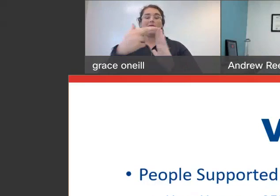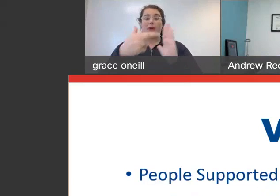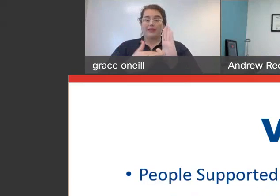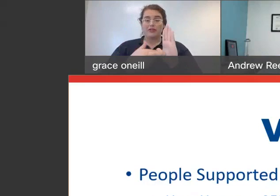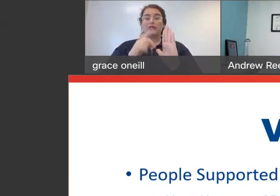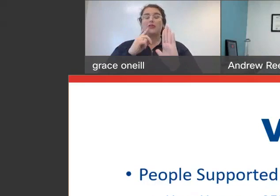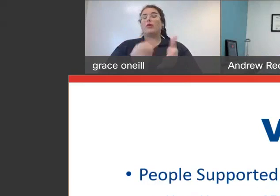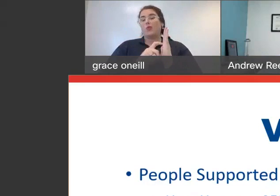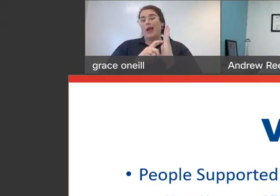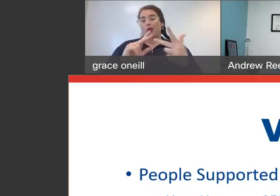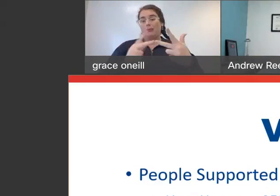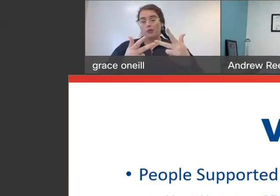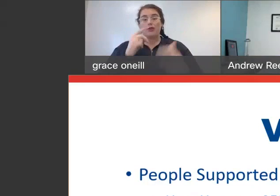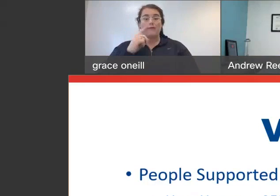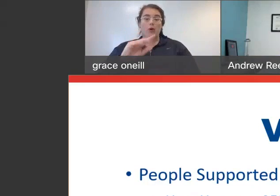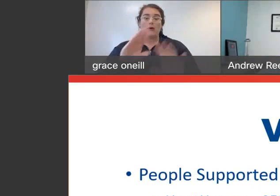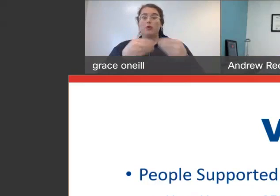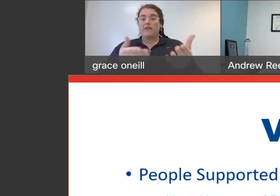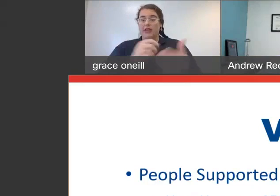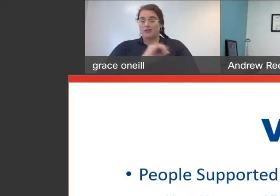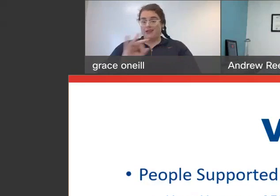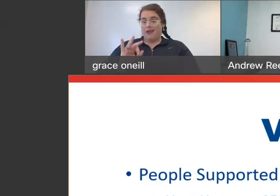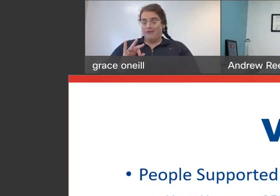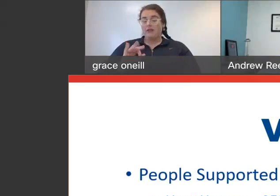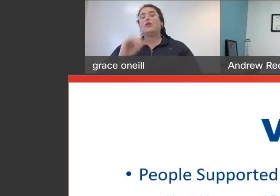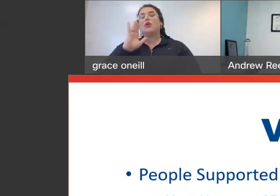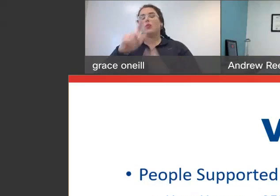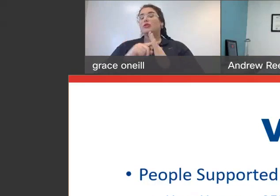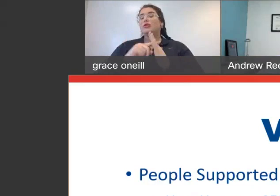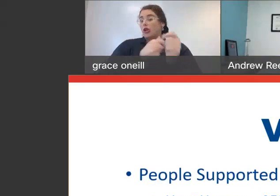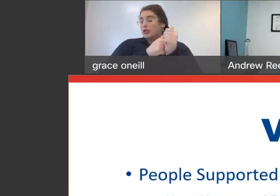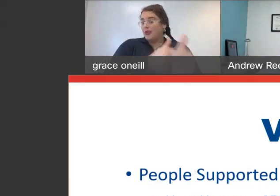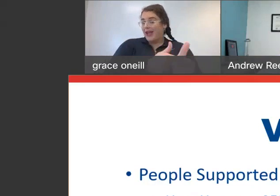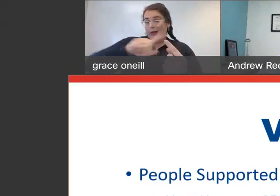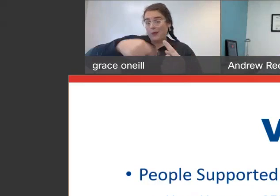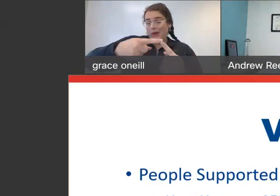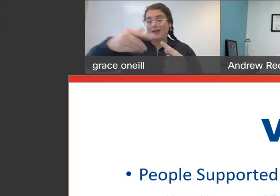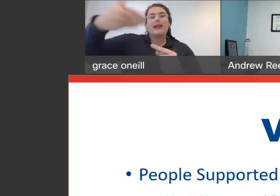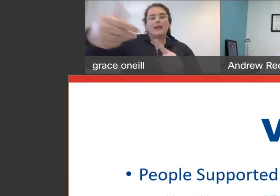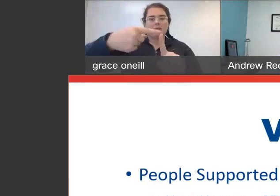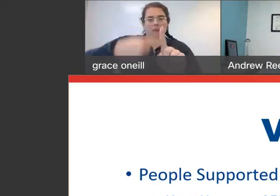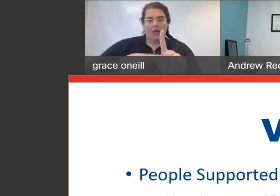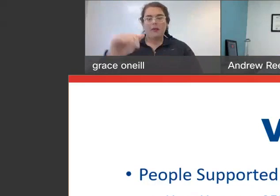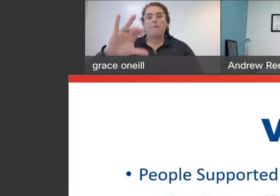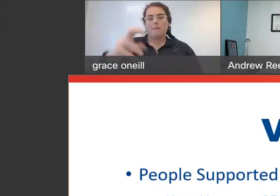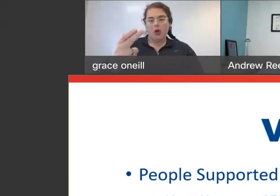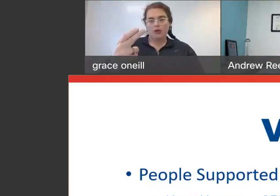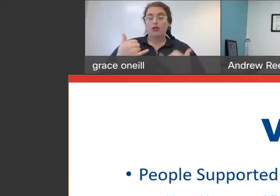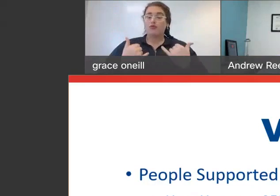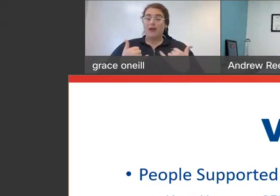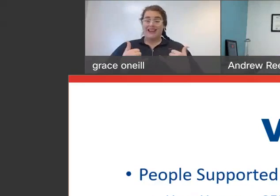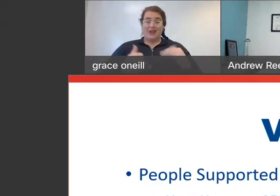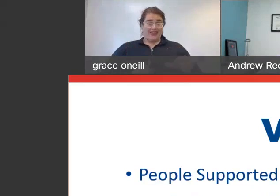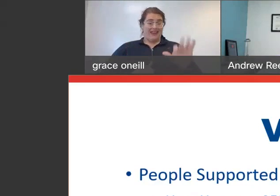begin tracking that in March. So the provider staff vaccination rate and the DDS vaccination rate currently